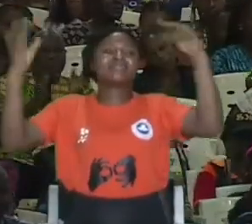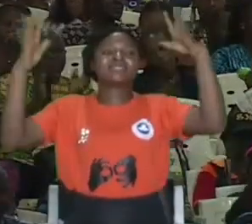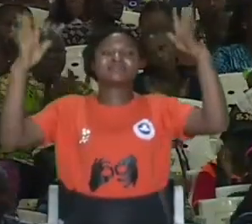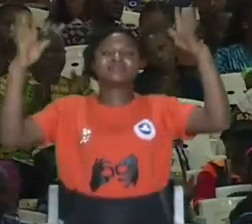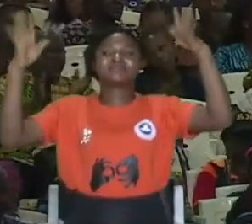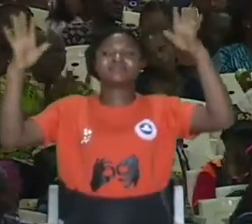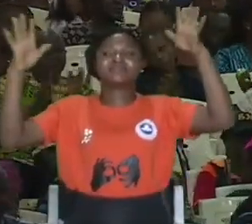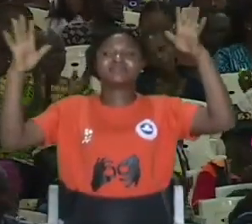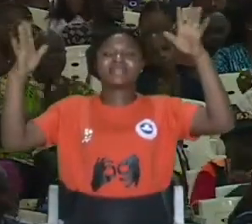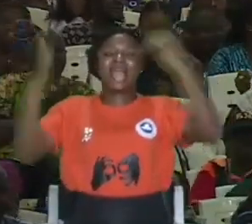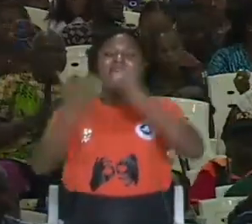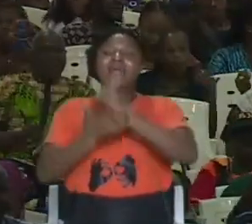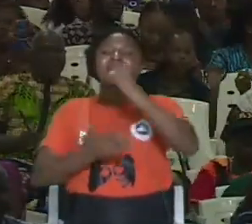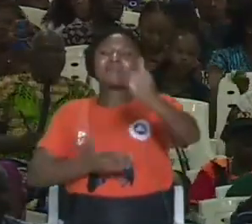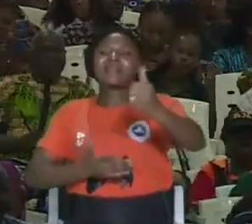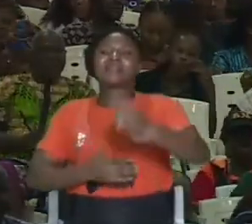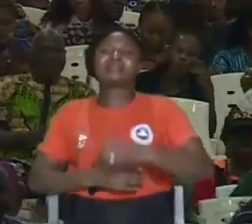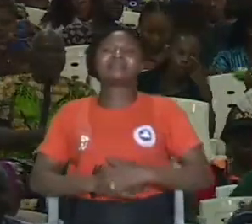Amen.